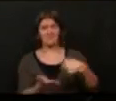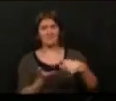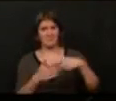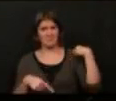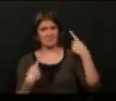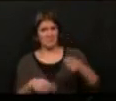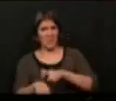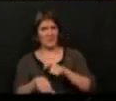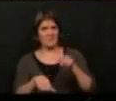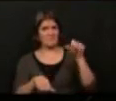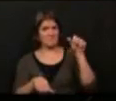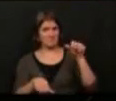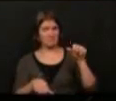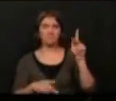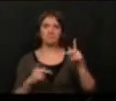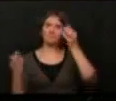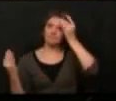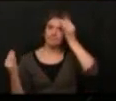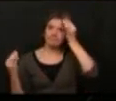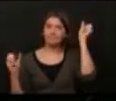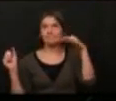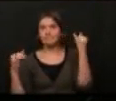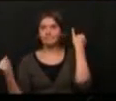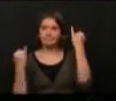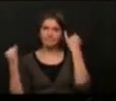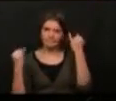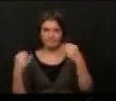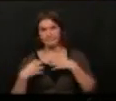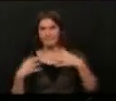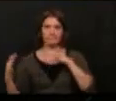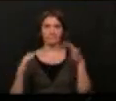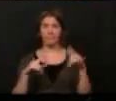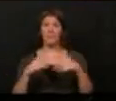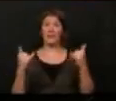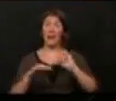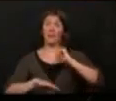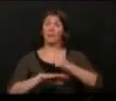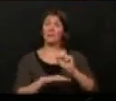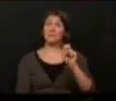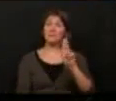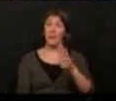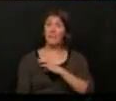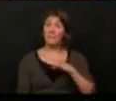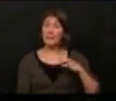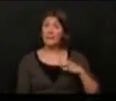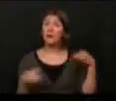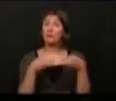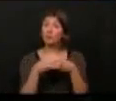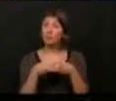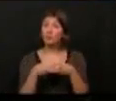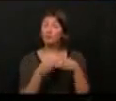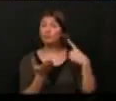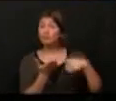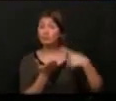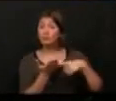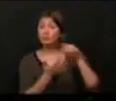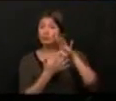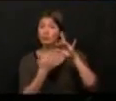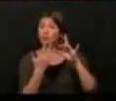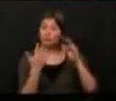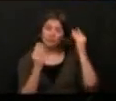time. There's a lot of thought that has gone into it. The committee has a subcommittee now. It's working to be even more thorough